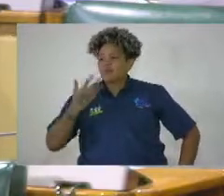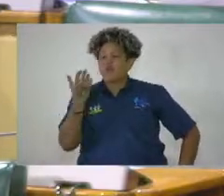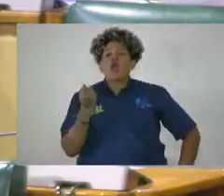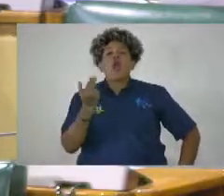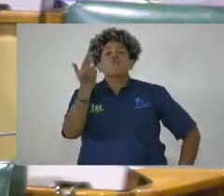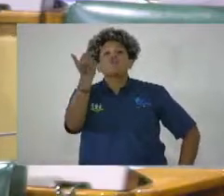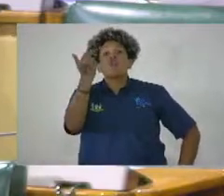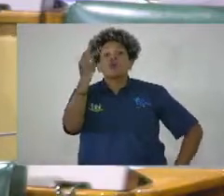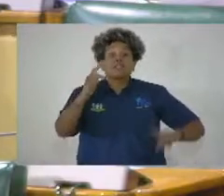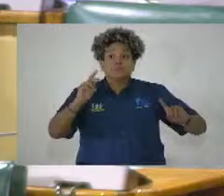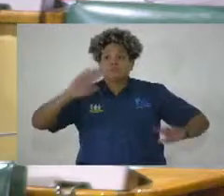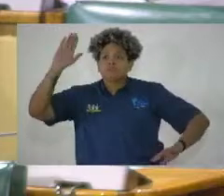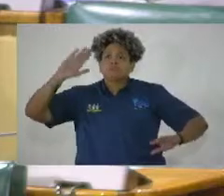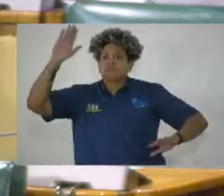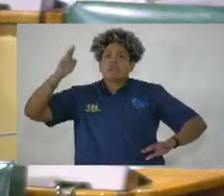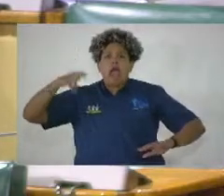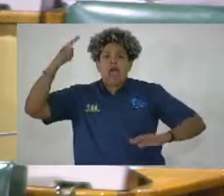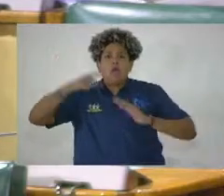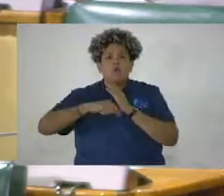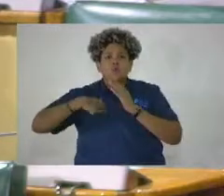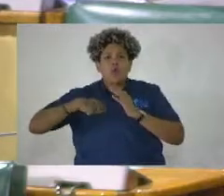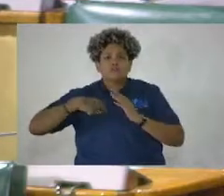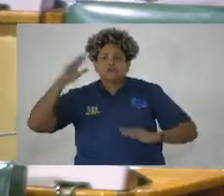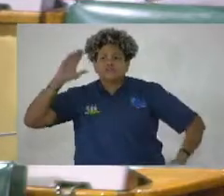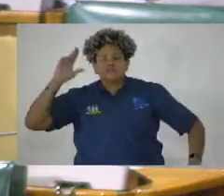13 high-quality bids.